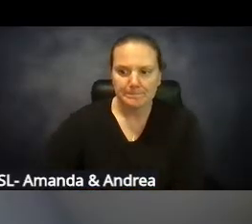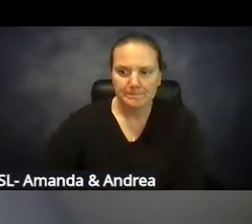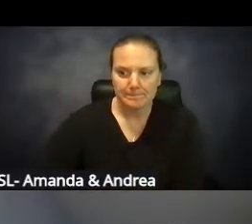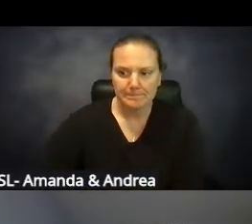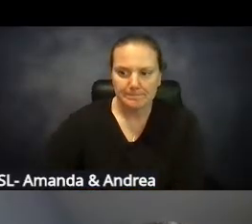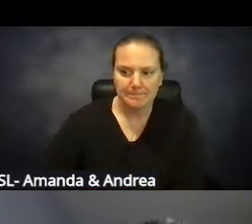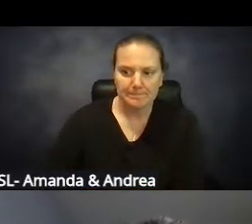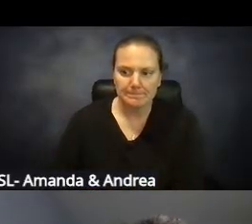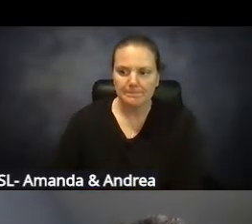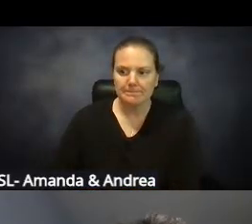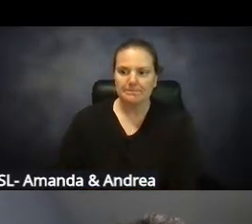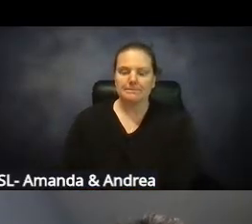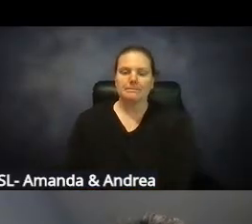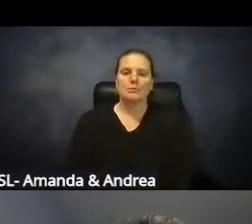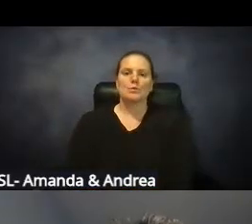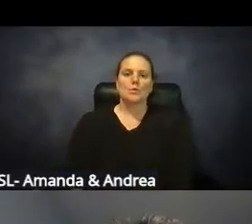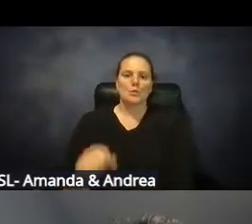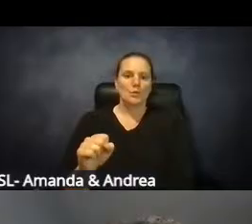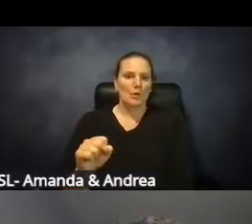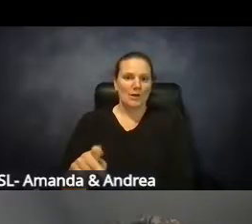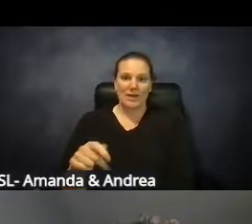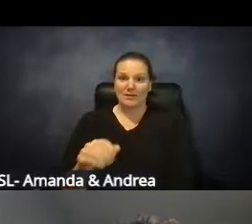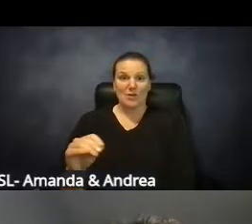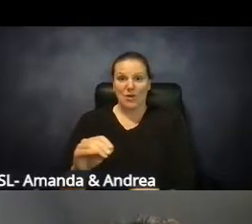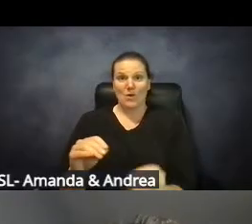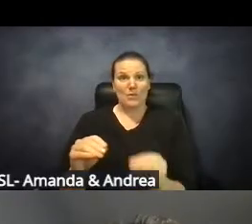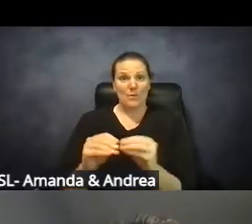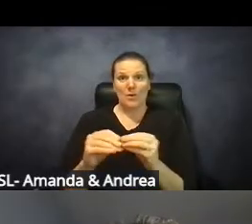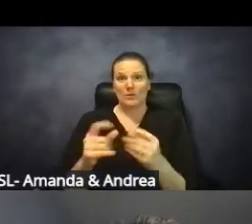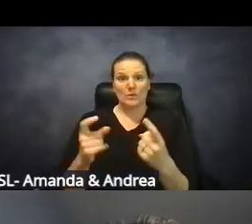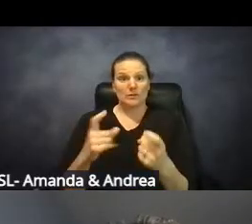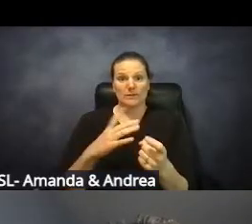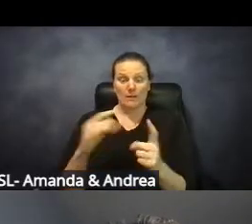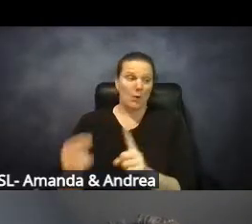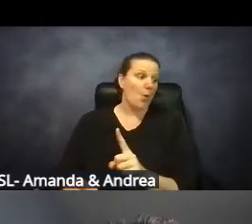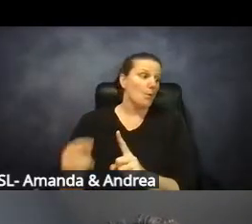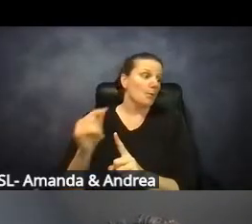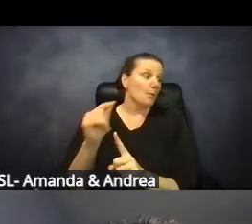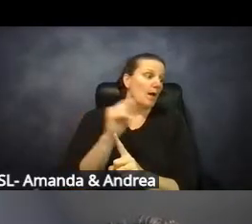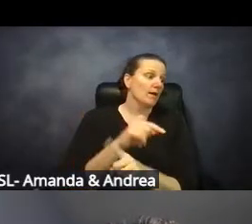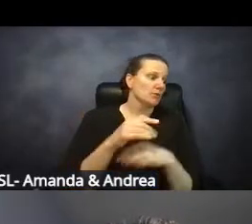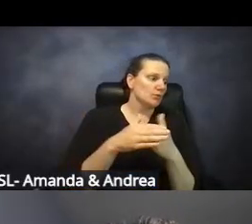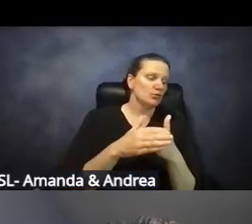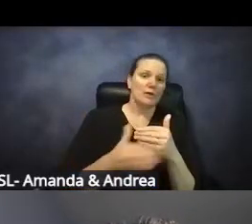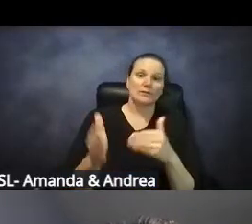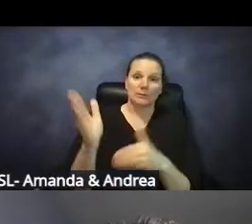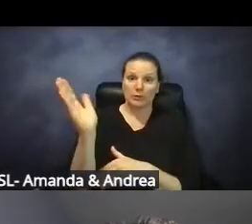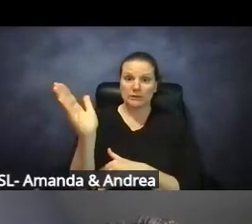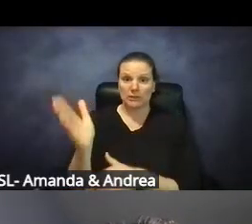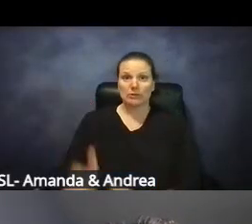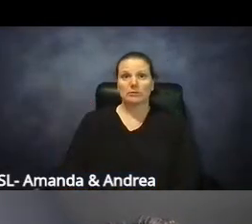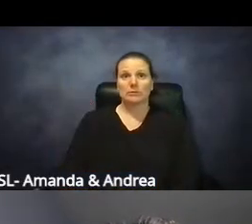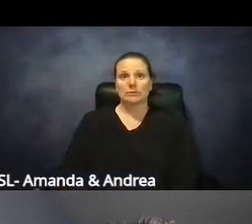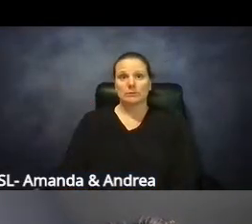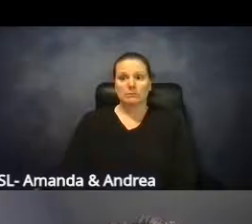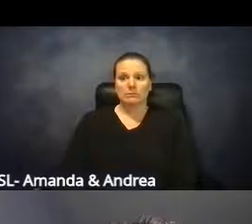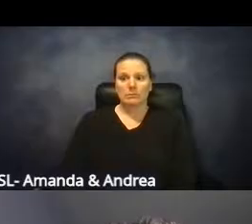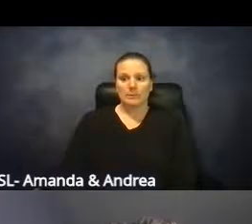All right, if no other questions, we can go back to the rest of the presentations.